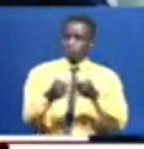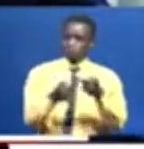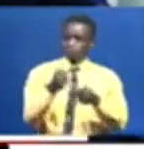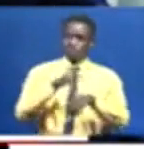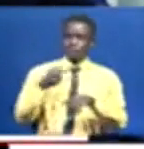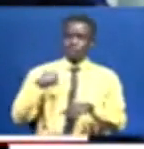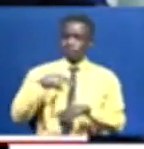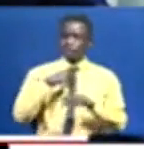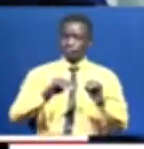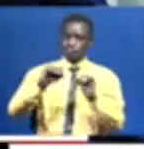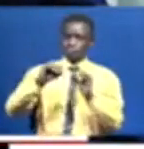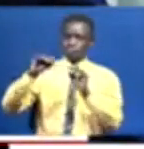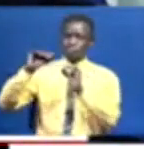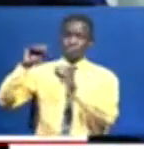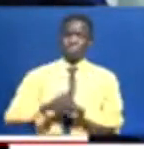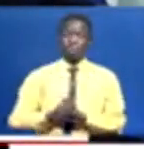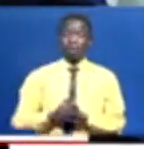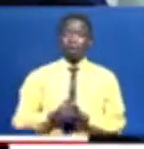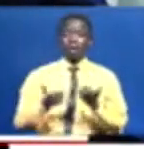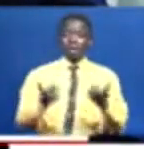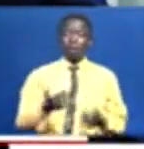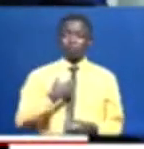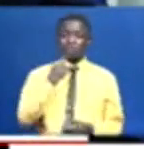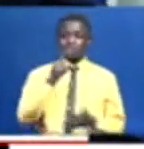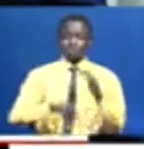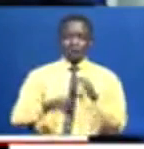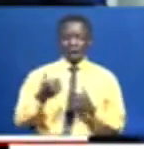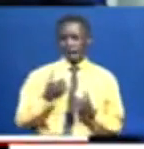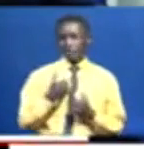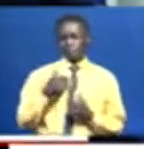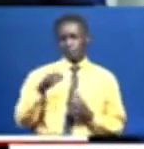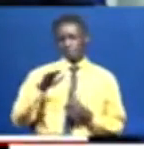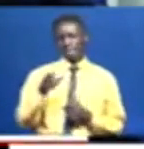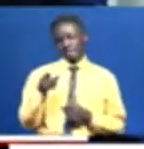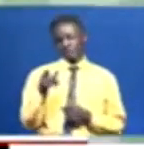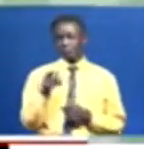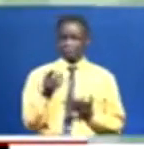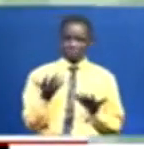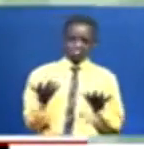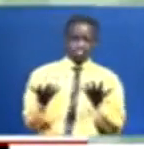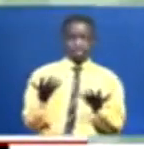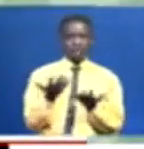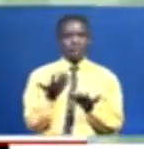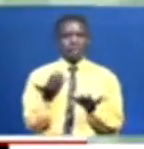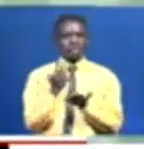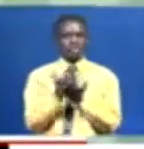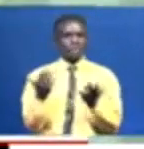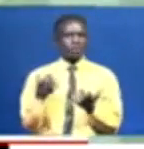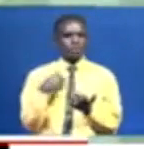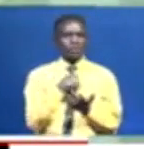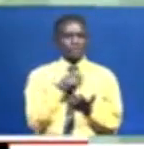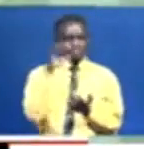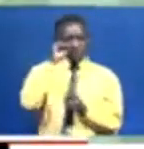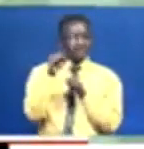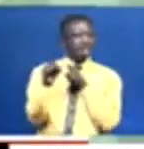I would say there's inadequacy in terms of that, and one of the things we are really trying to do is ensure we are